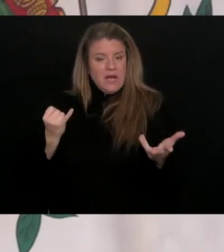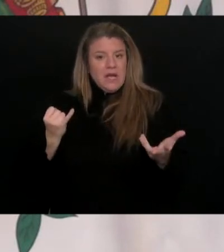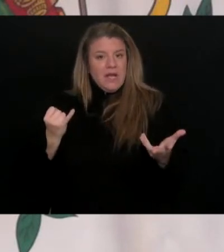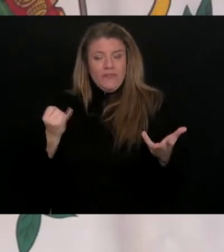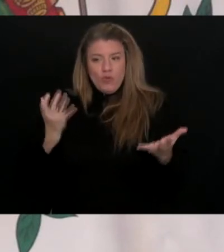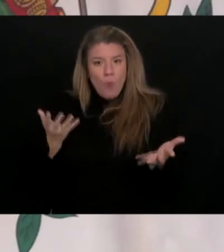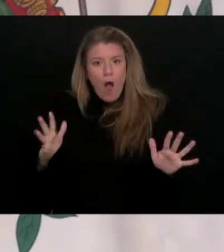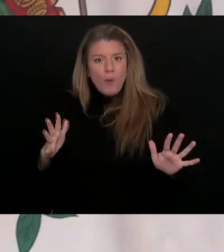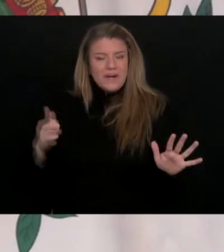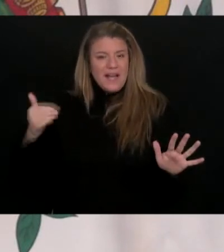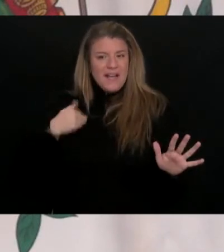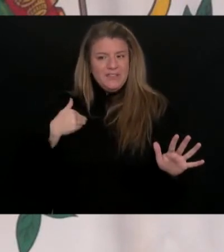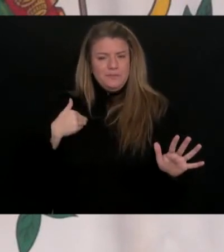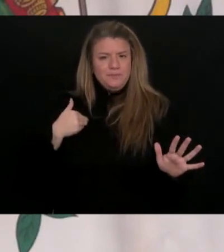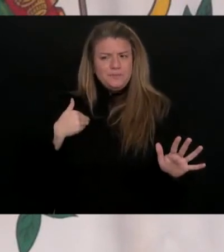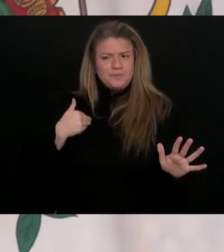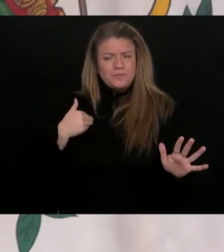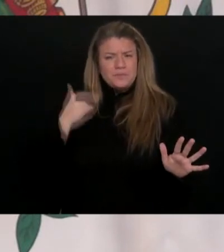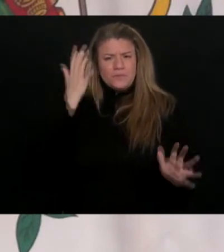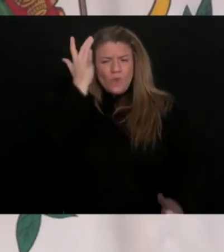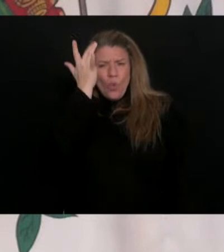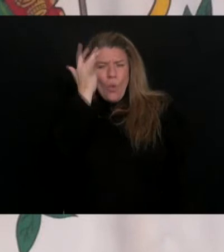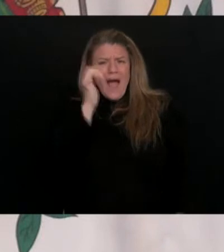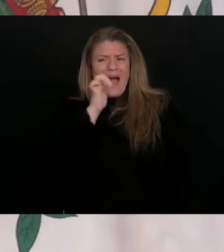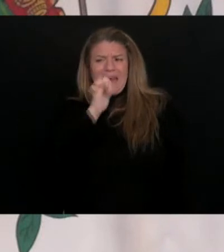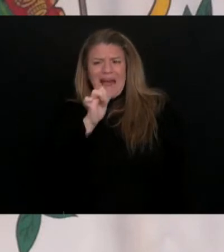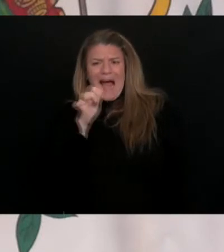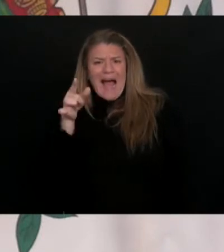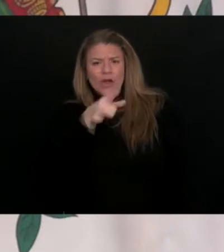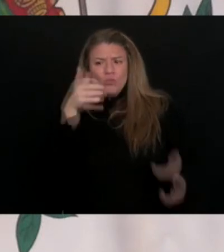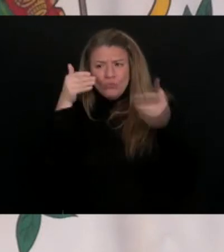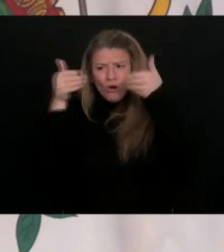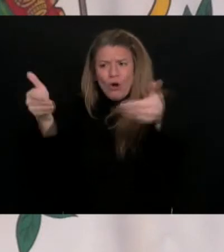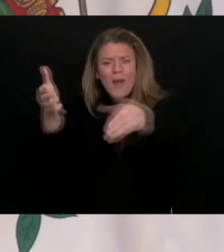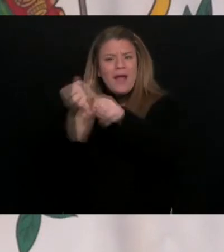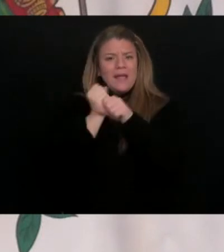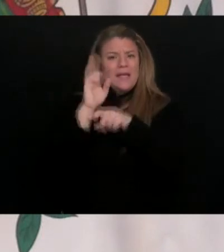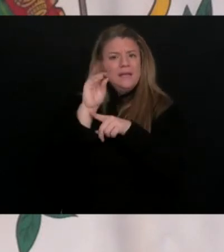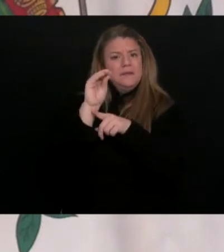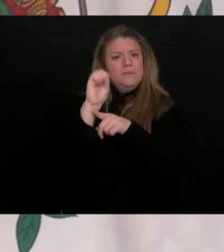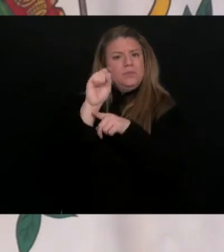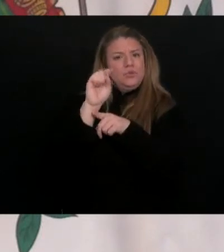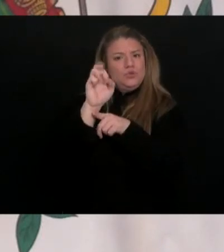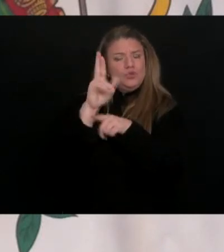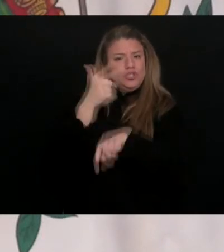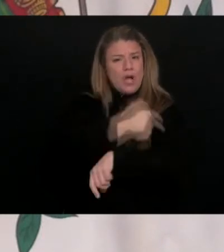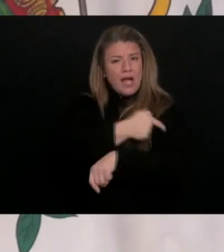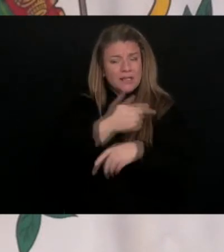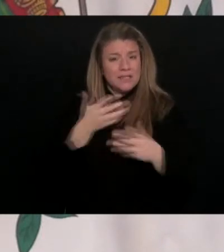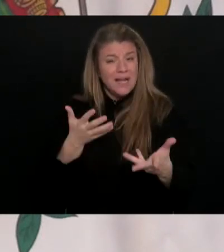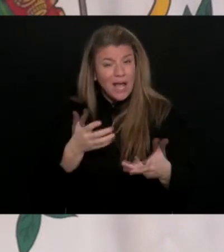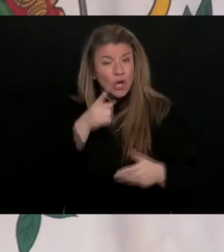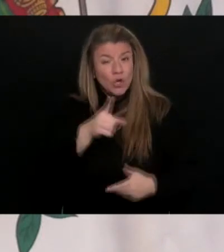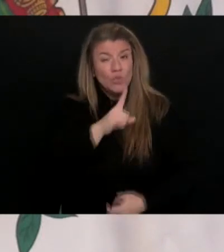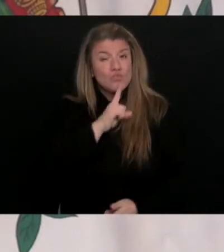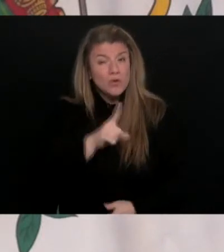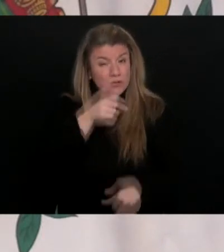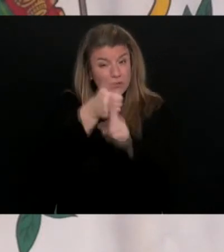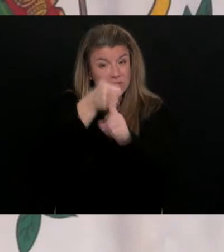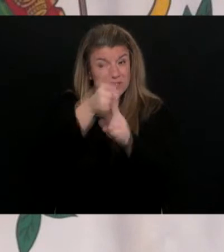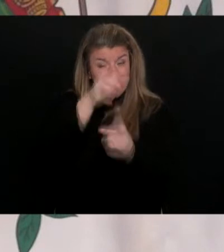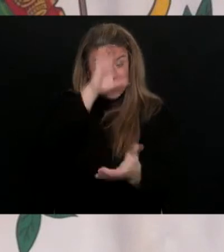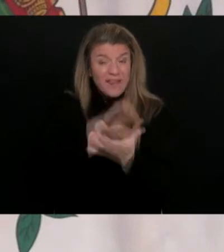in the world can you not run to get your booster? Do you really believe,